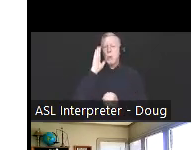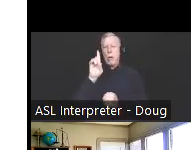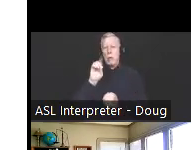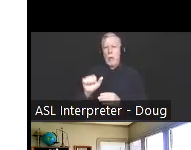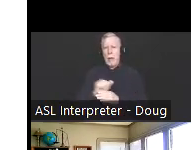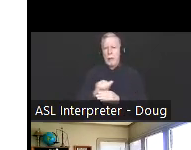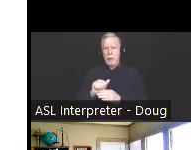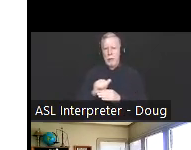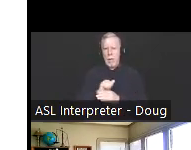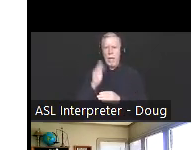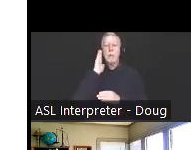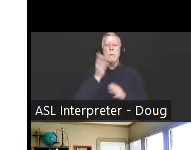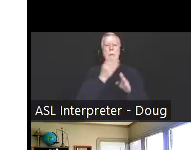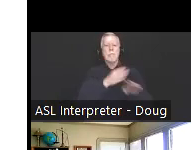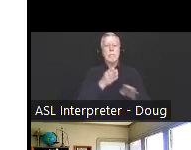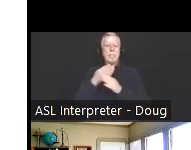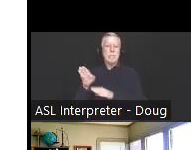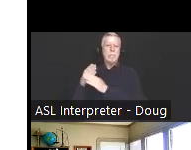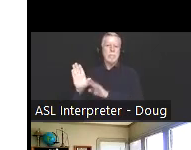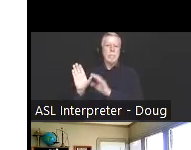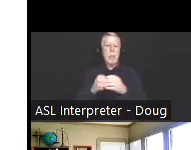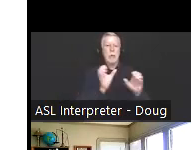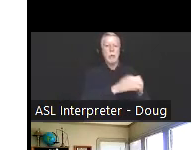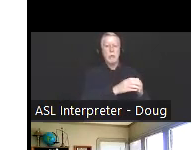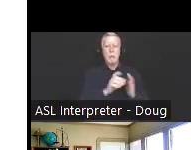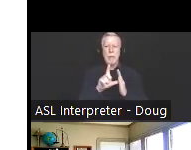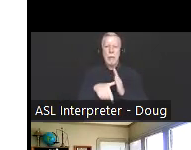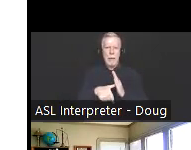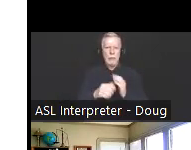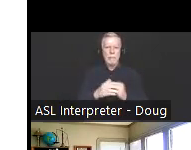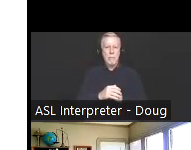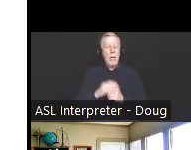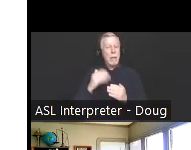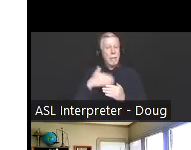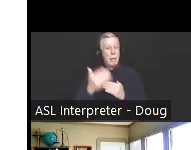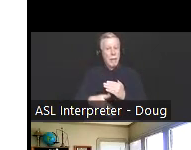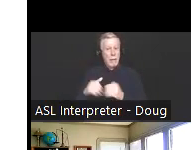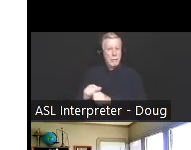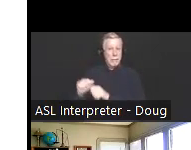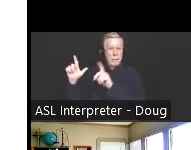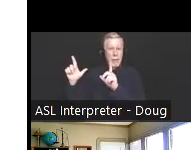you into some small groups or breakout groups a little later on this. Next slide.